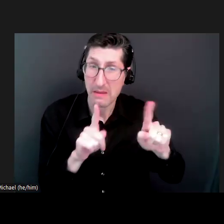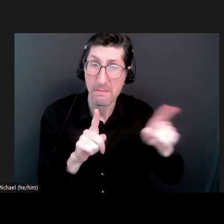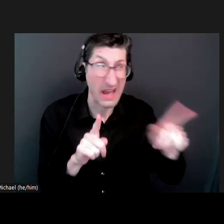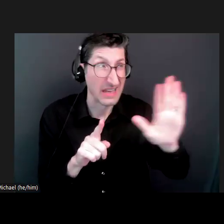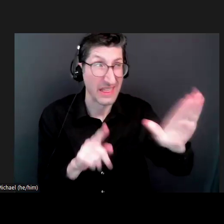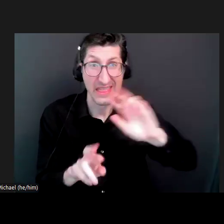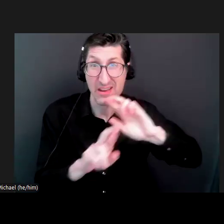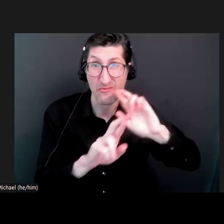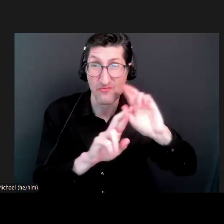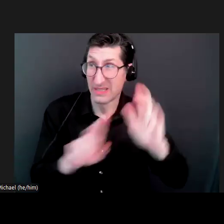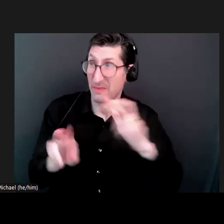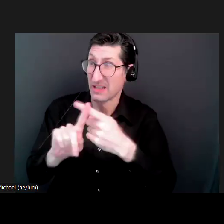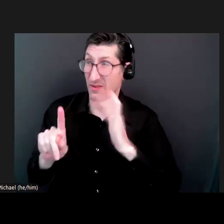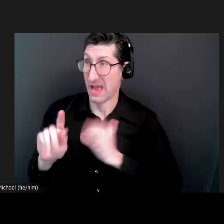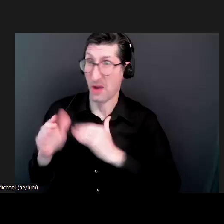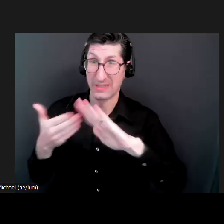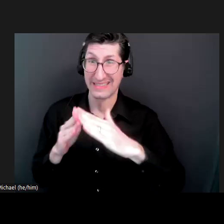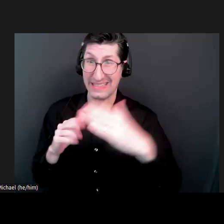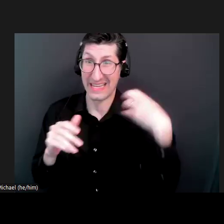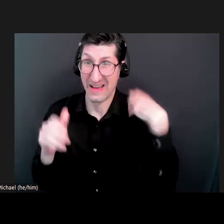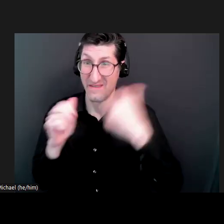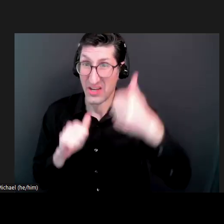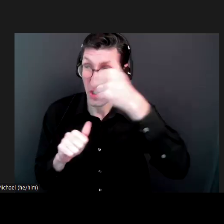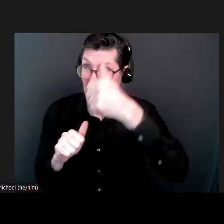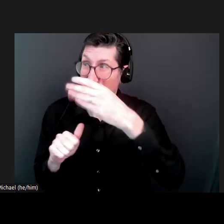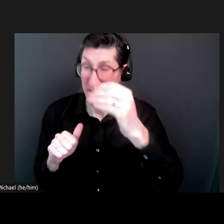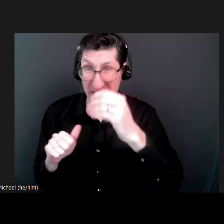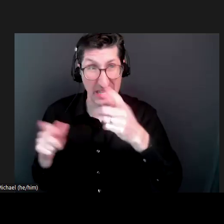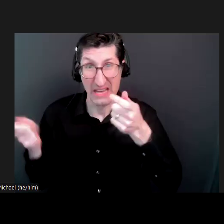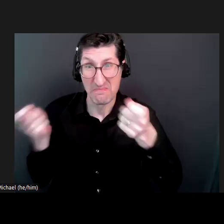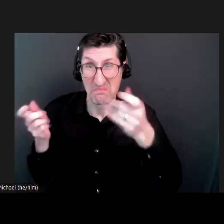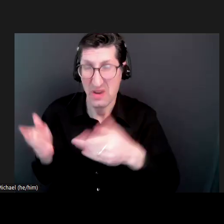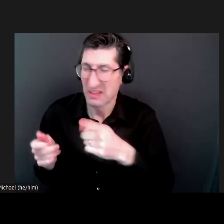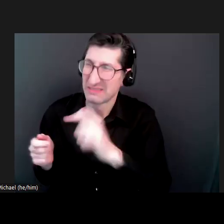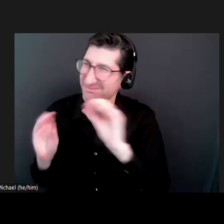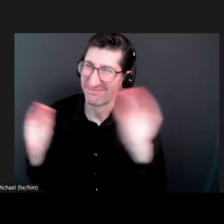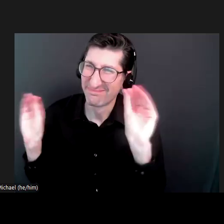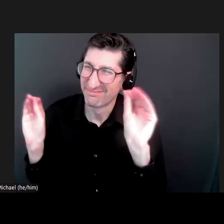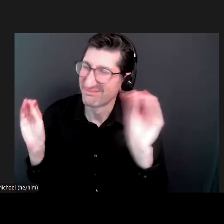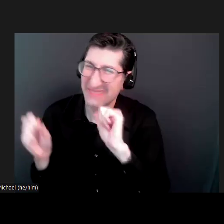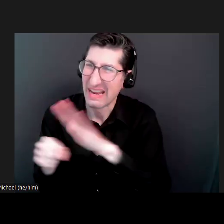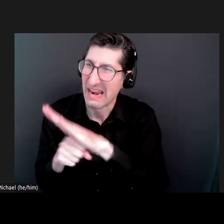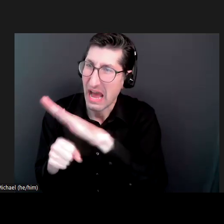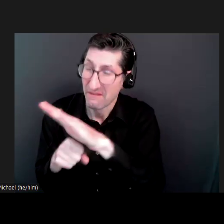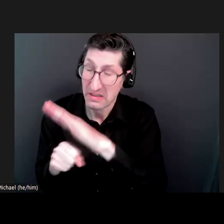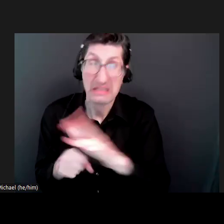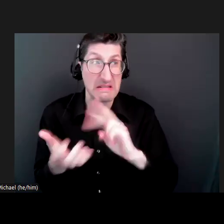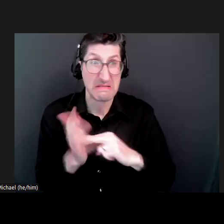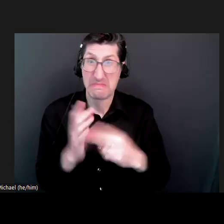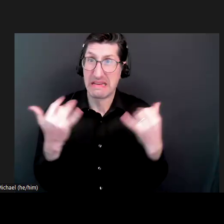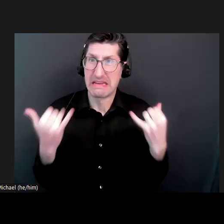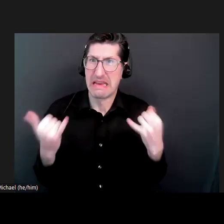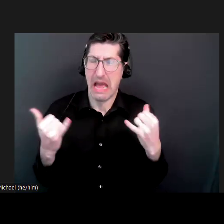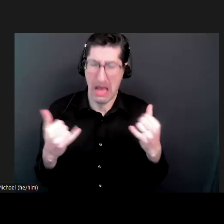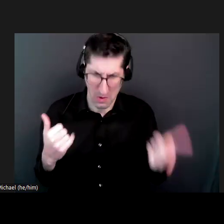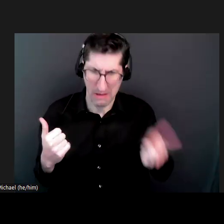our city officials and regulators. This has led us to a critical juncture